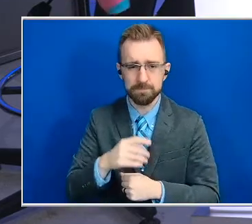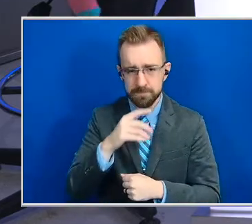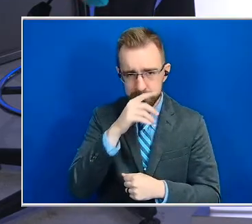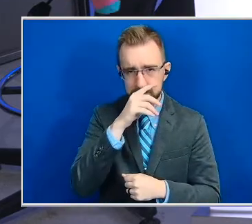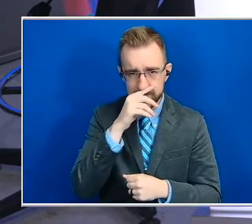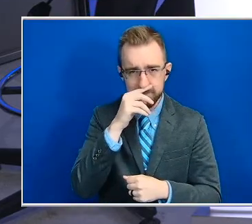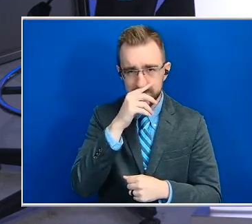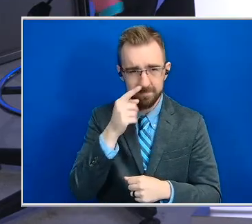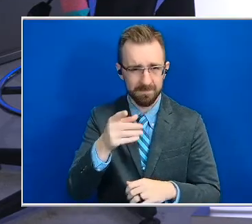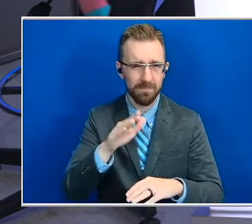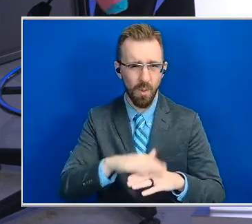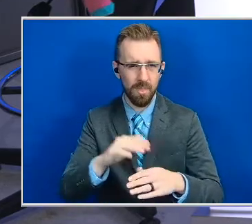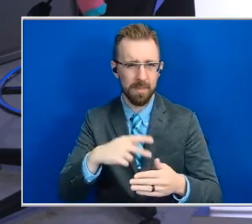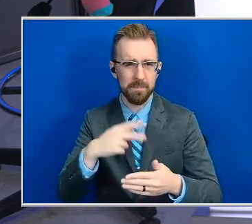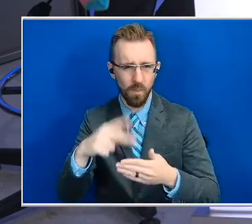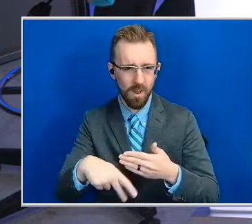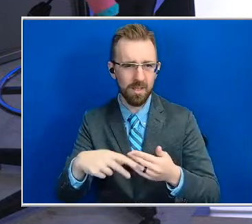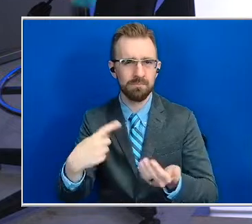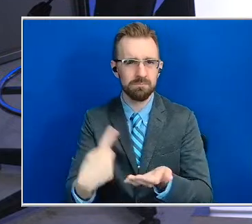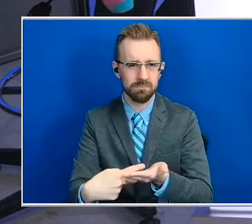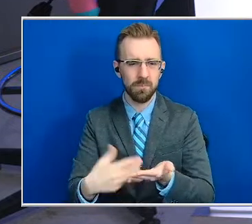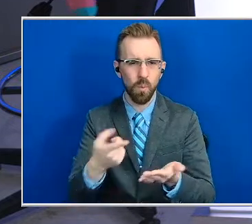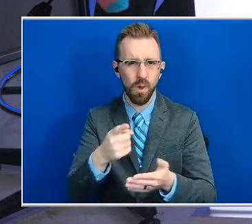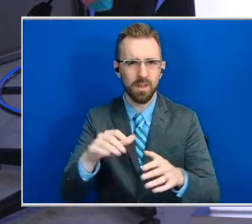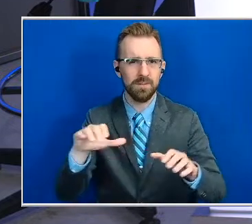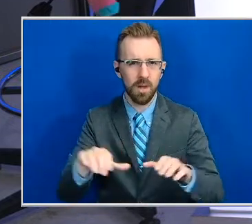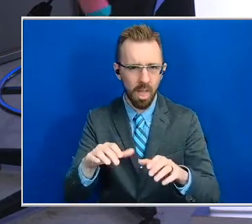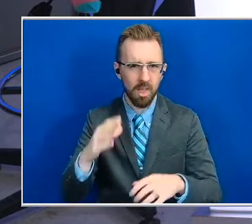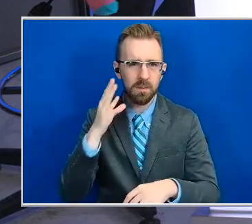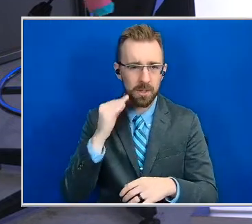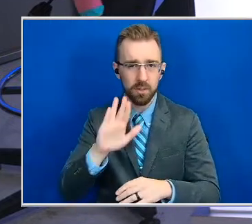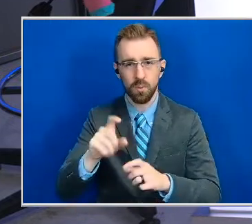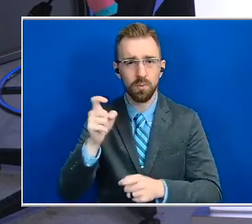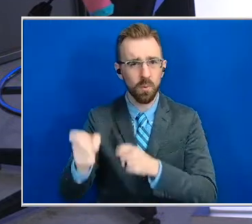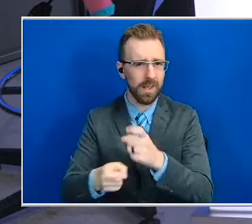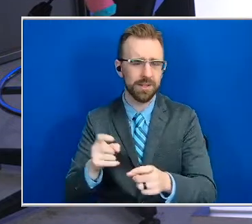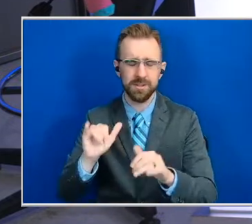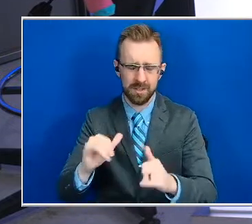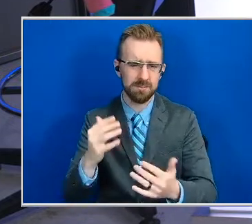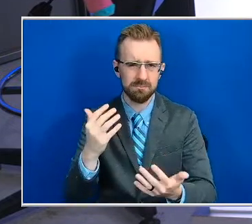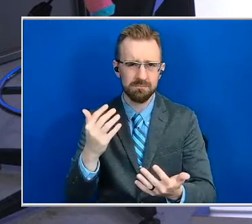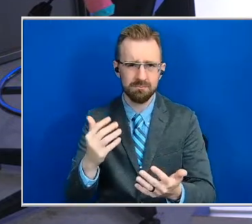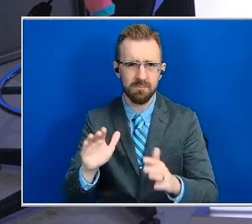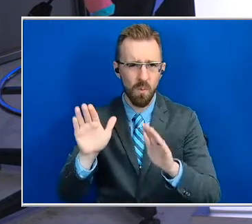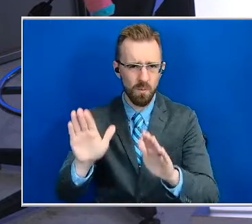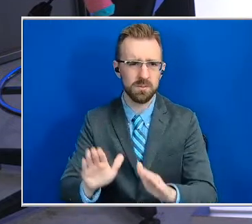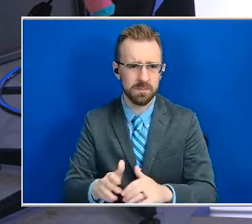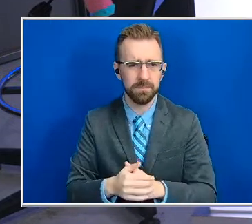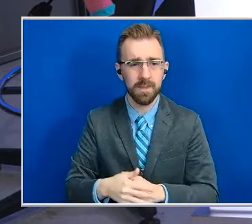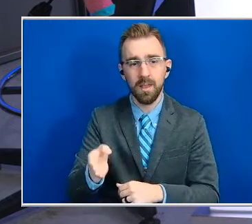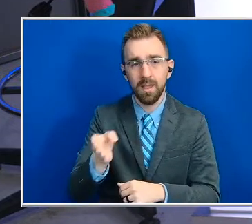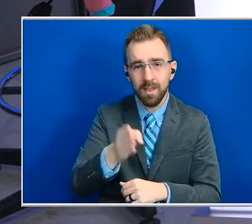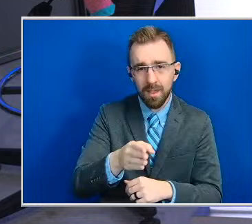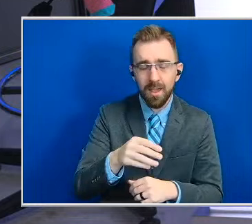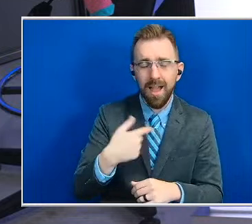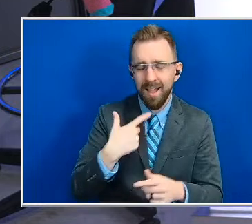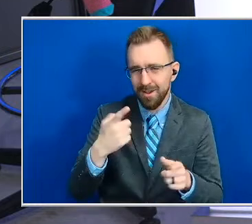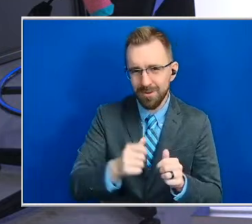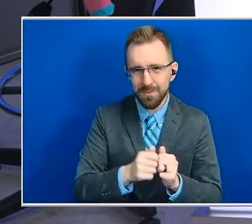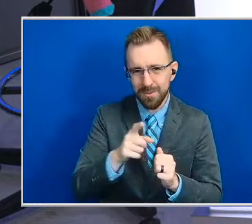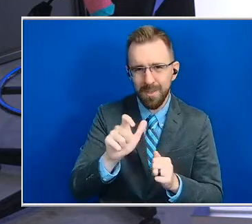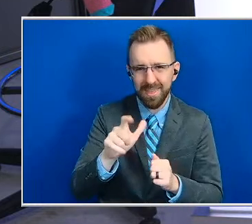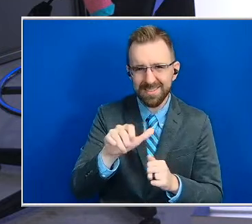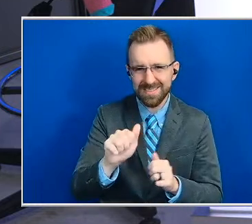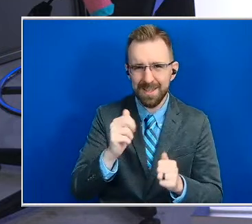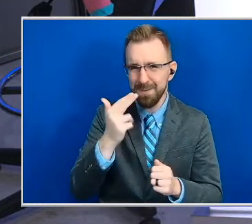program and talking about the things you've done and the donations you've given. That is pretty awesome. And Anderson, I agree with you. Alexis can be very funny looking and